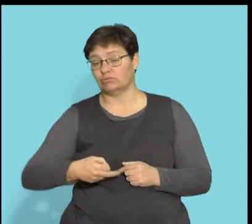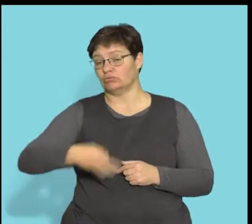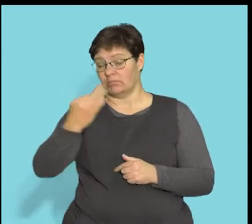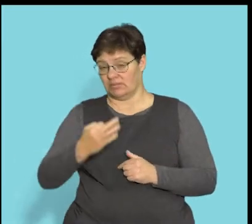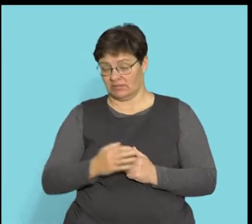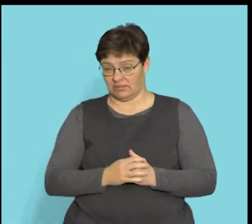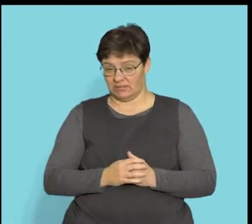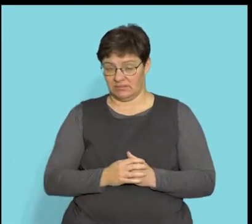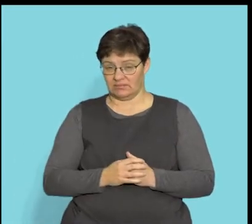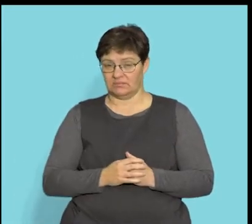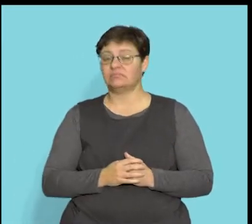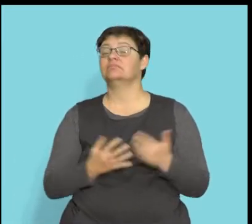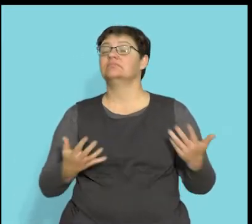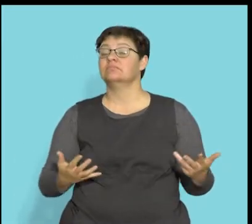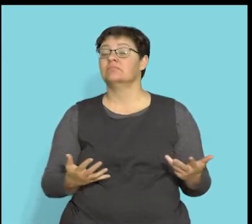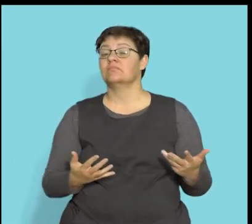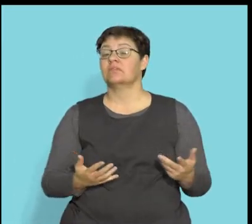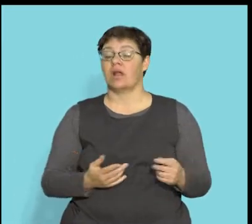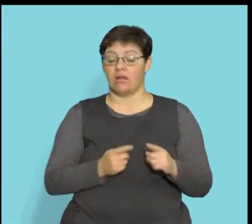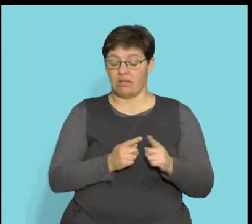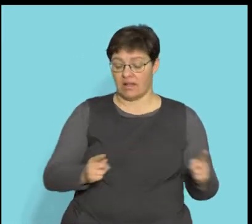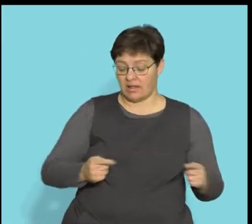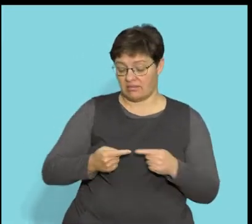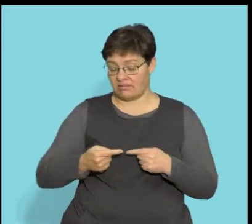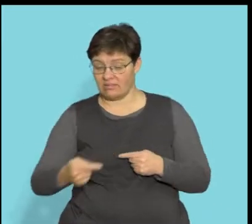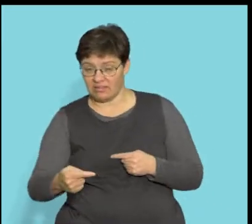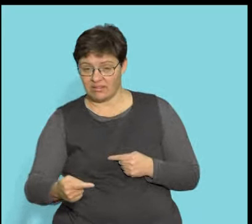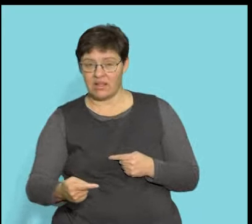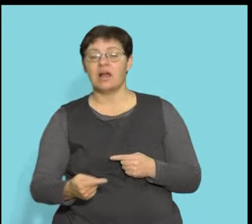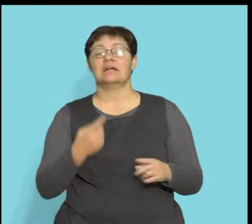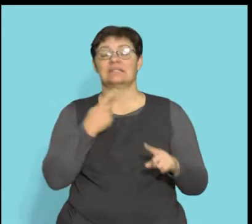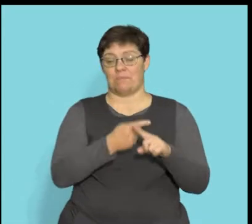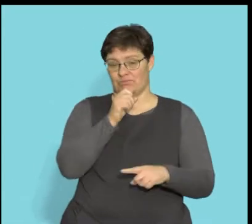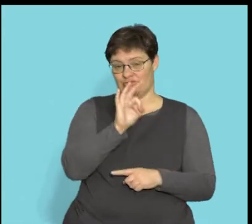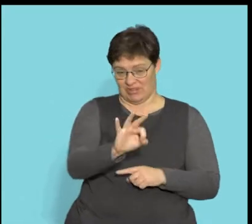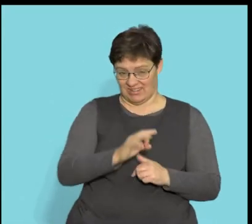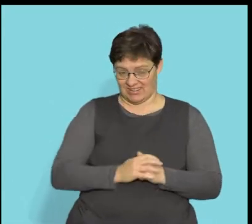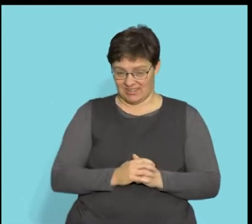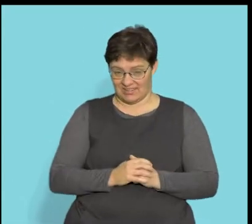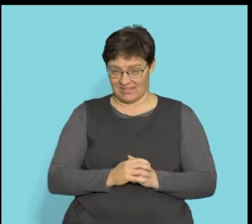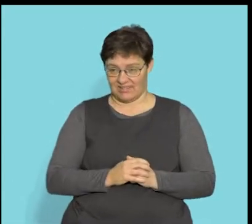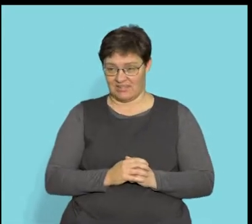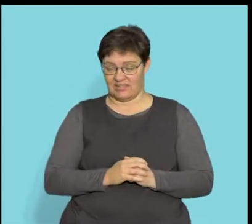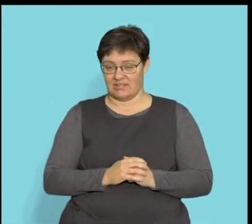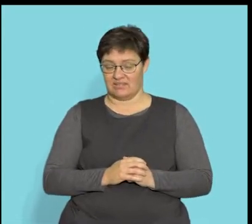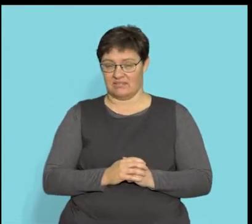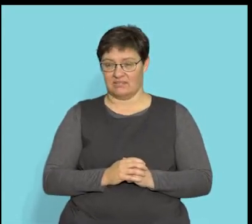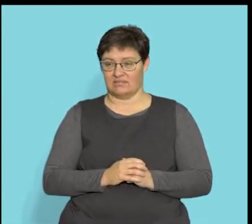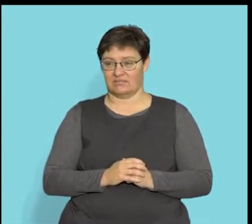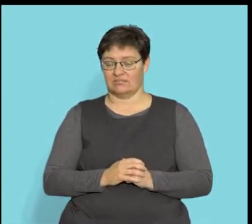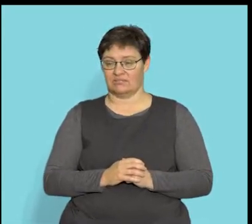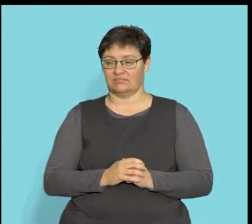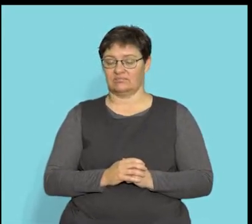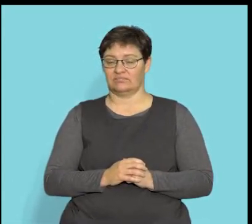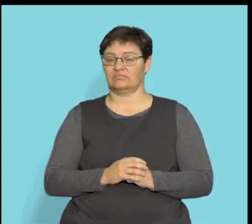breadth, this means that we would multiply the length and the breadth by a scale factor of 3. So we're